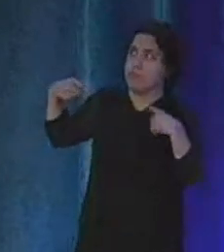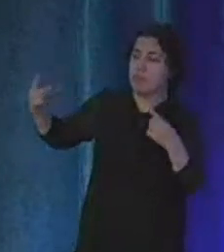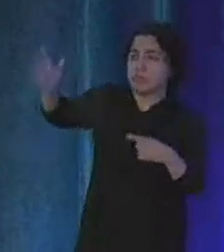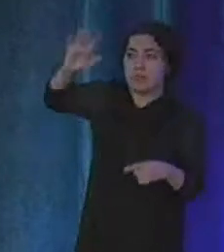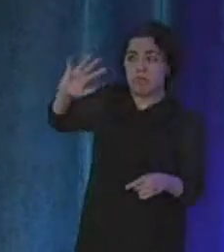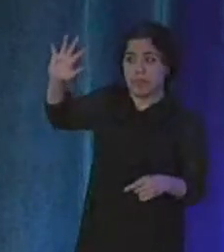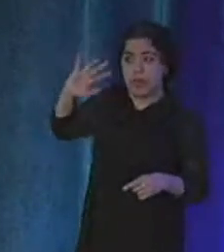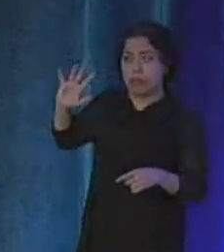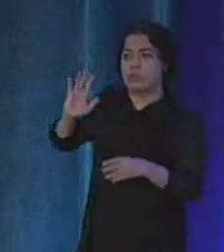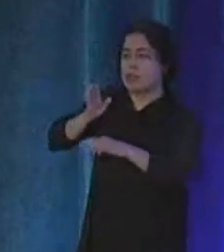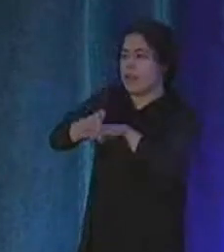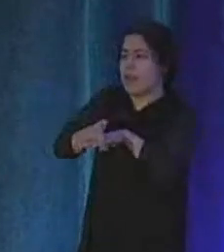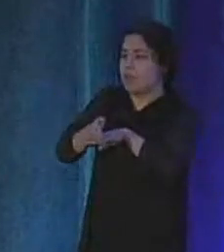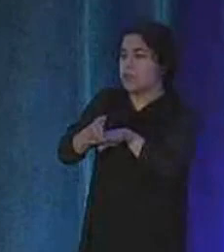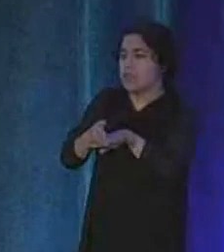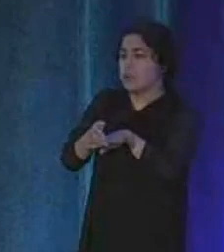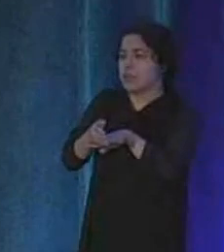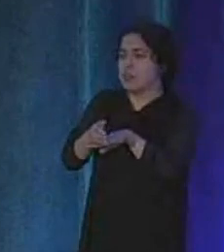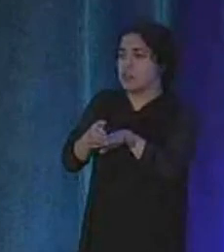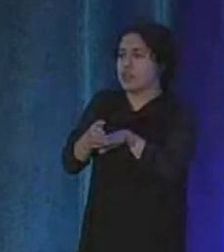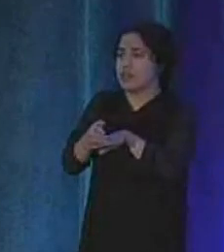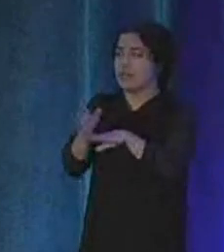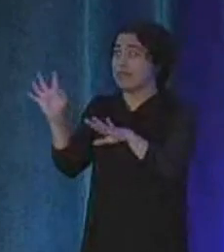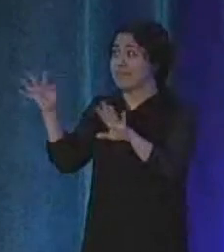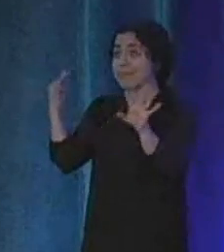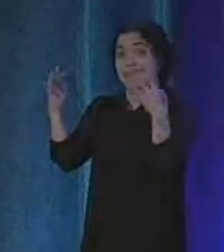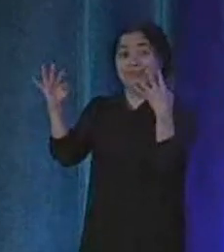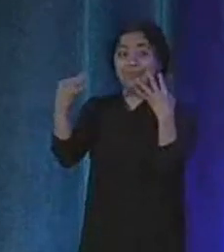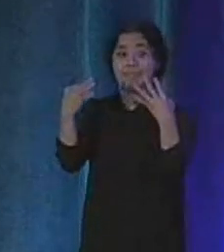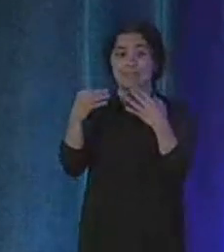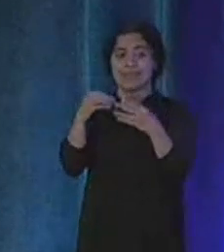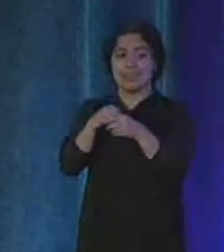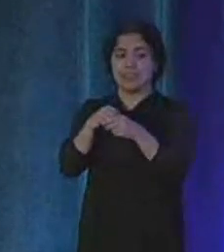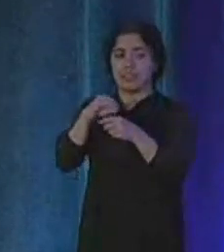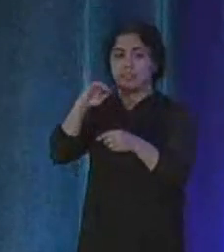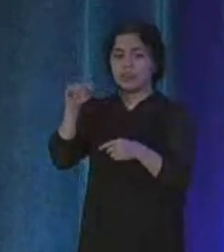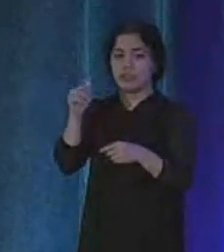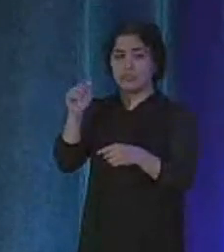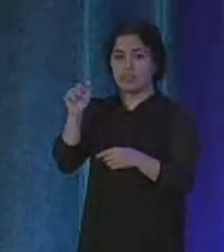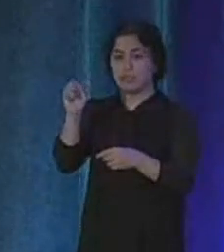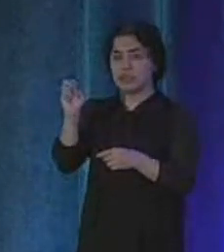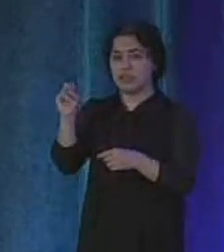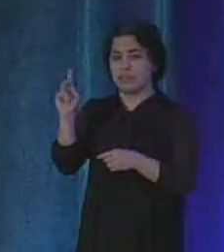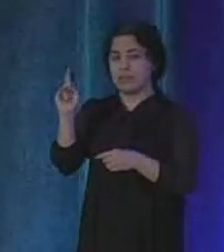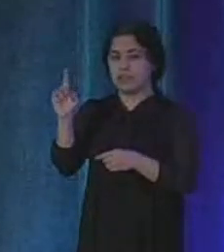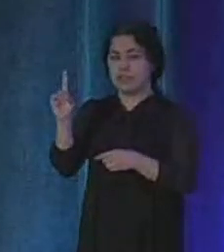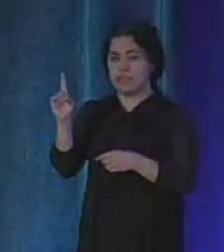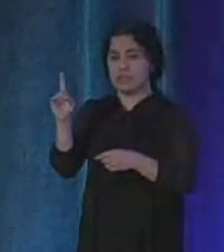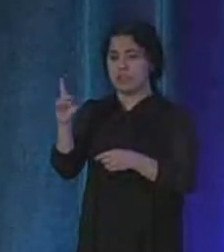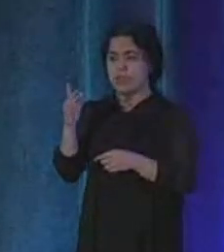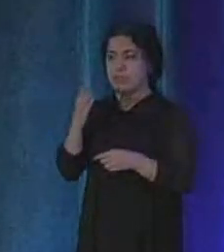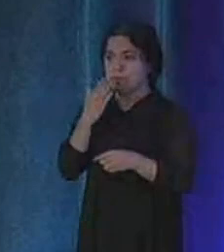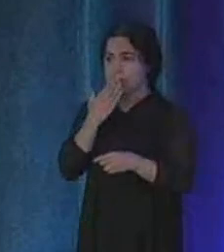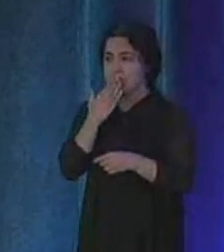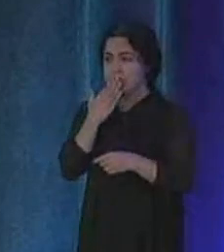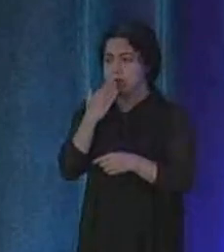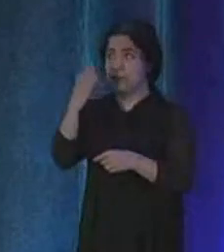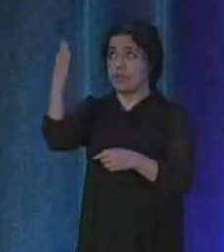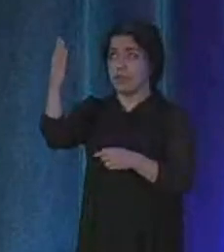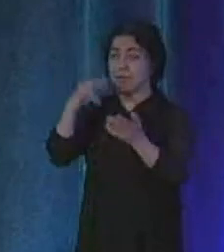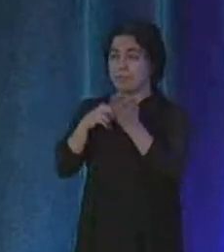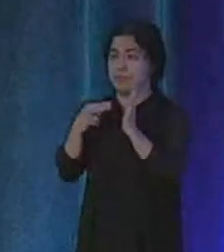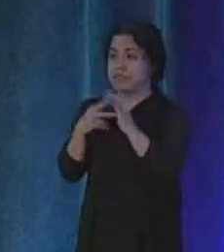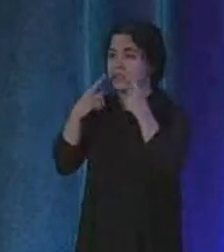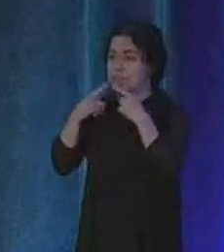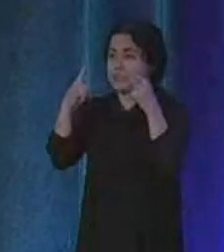past after blowing these kisses. In the case of Jason Kidd, blowing those kisses remind him that he's had success after he